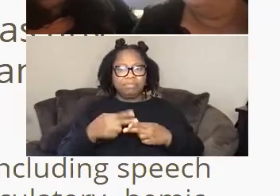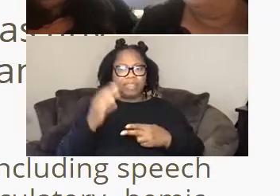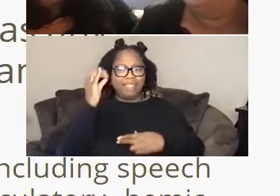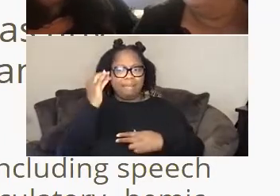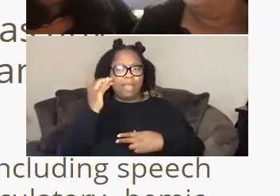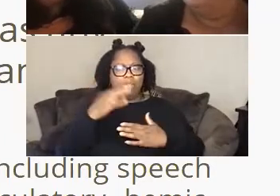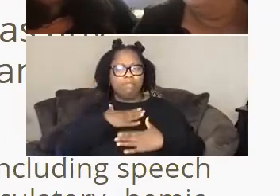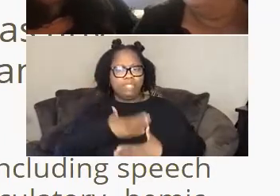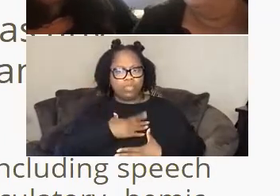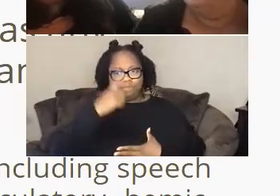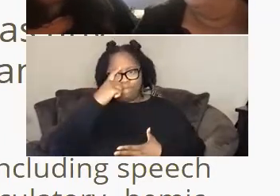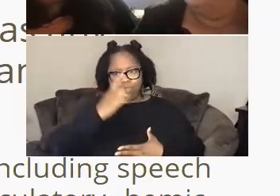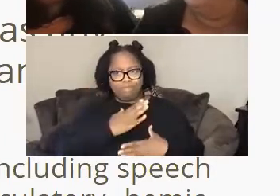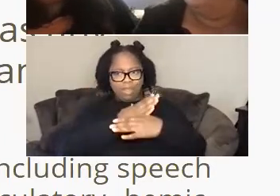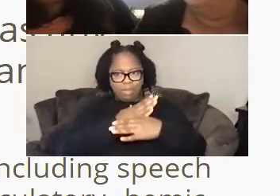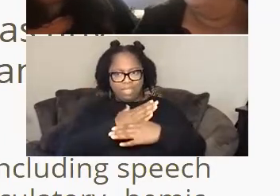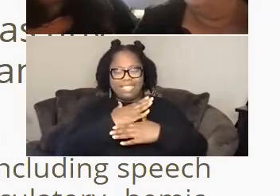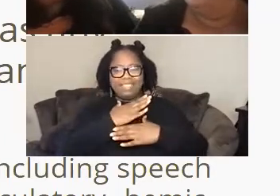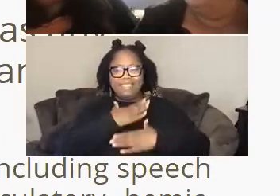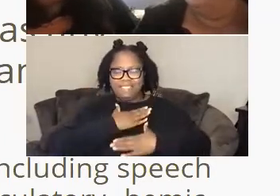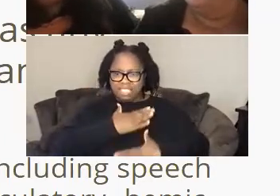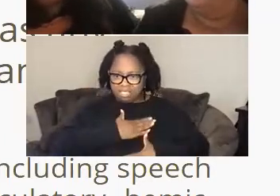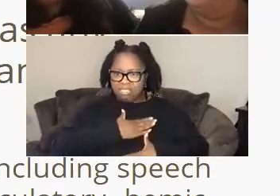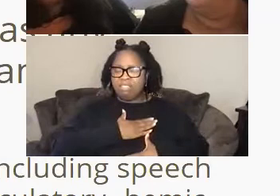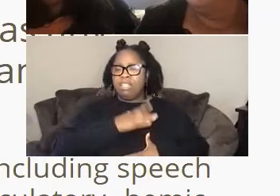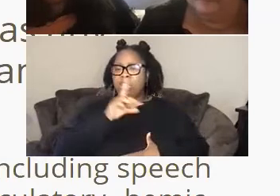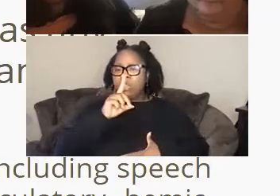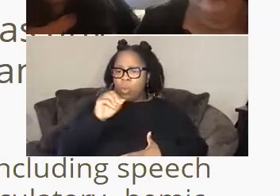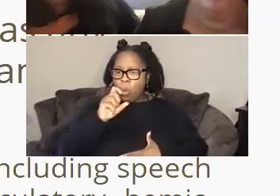impairment is a physiological disorder or condition